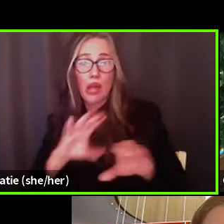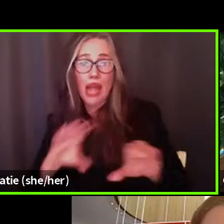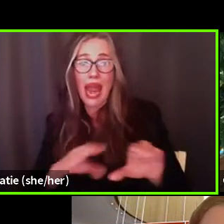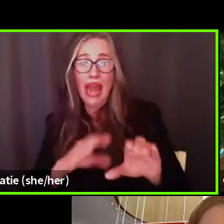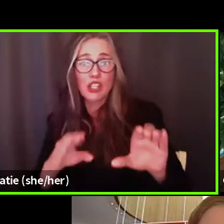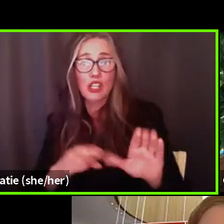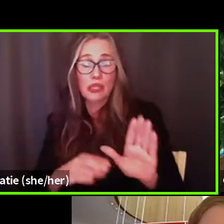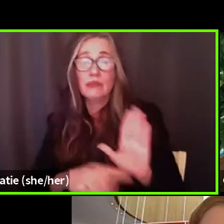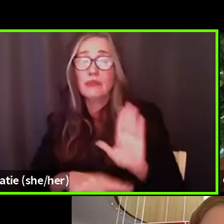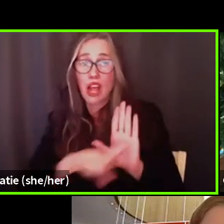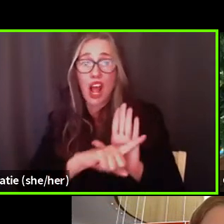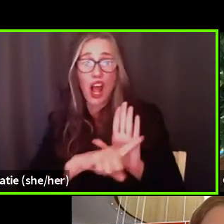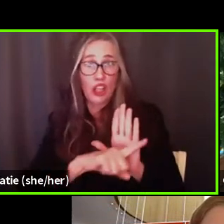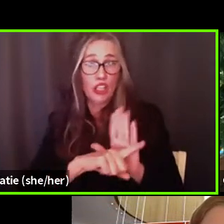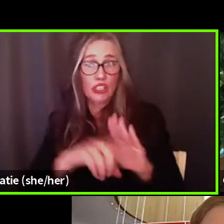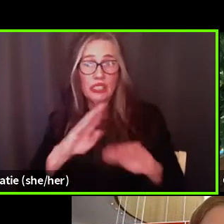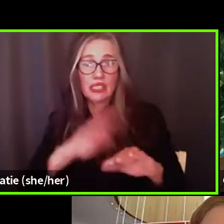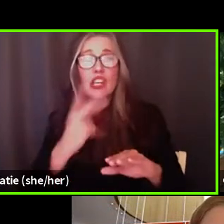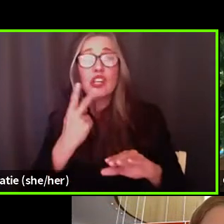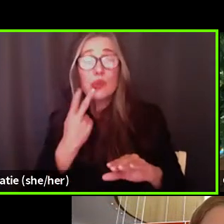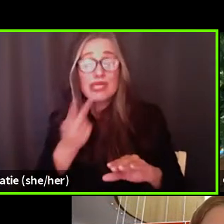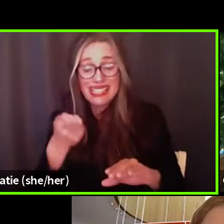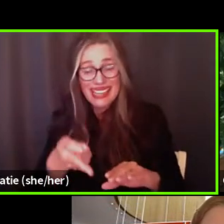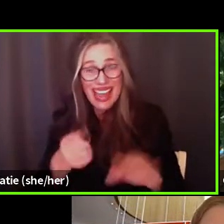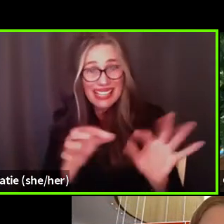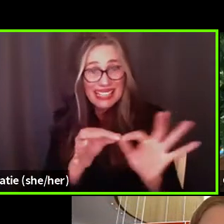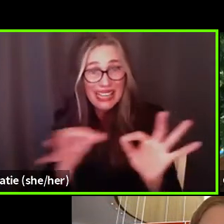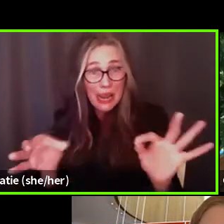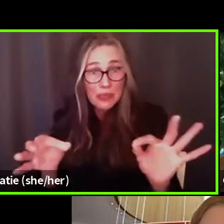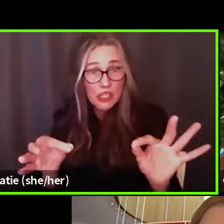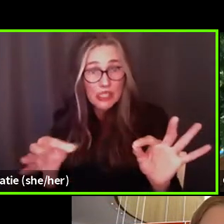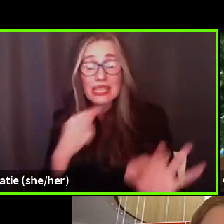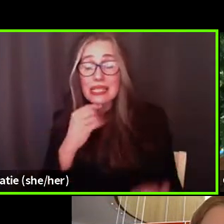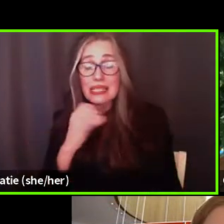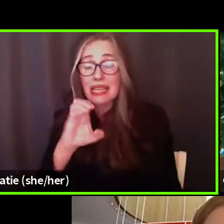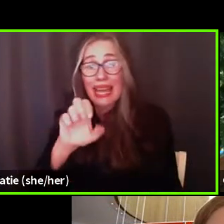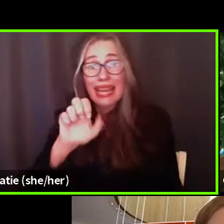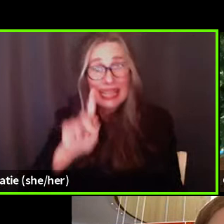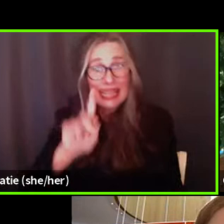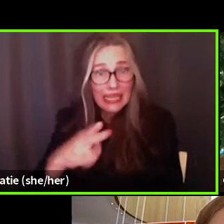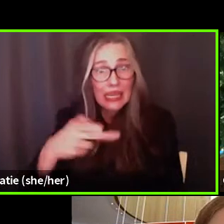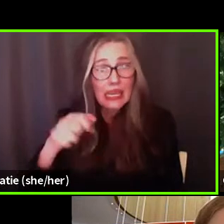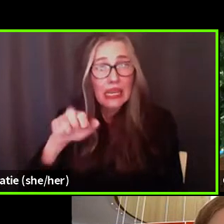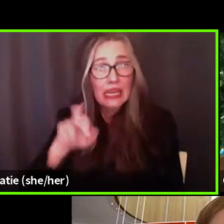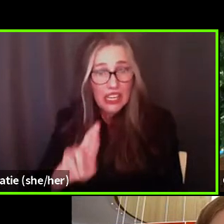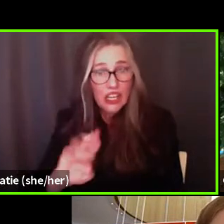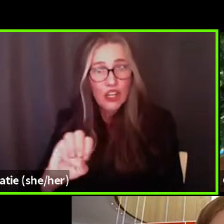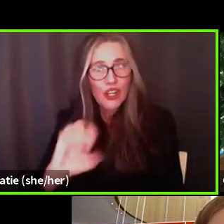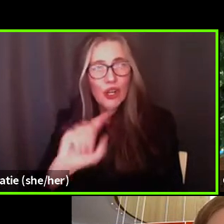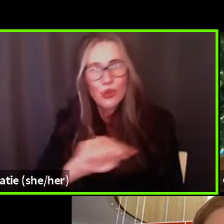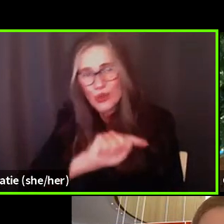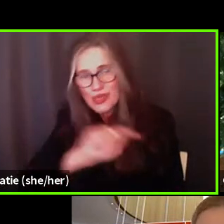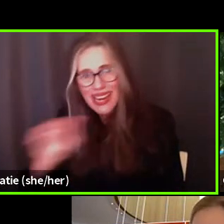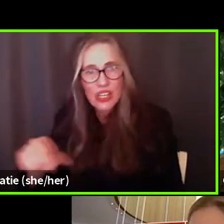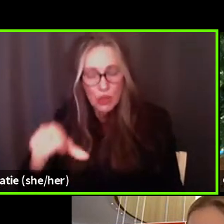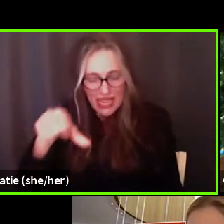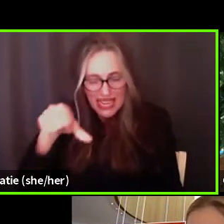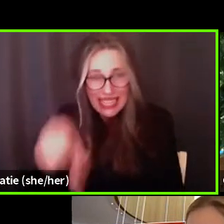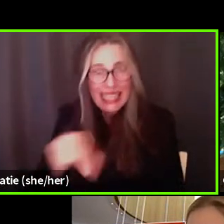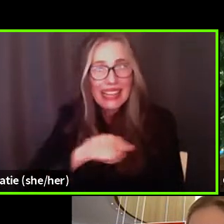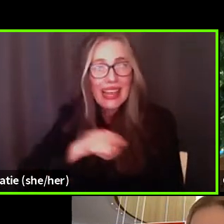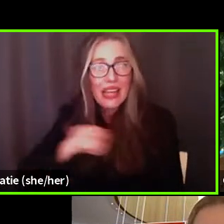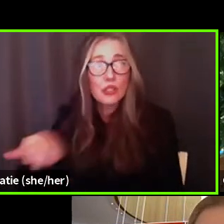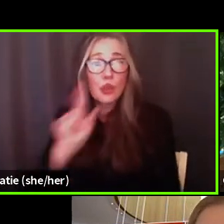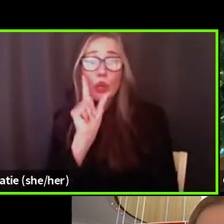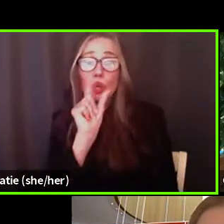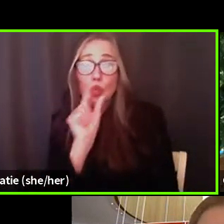there's a little caption that says click here to tweet you can just click it and it will take you directly to the twitter with the tweet